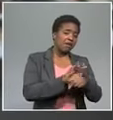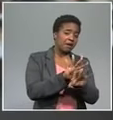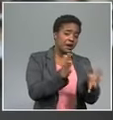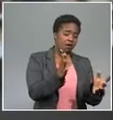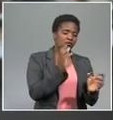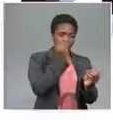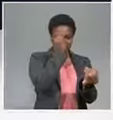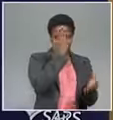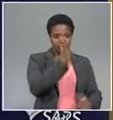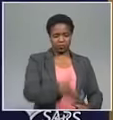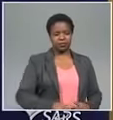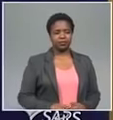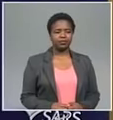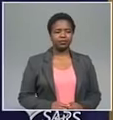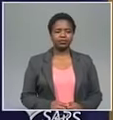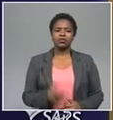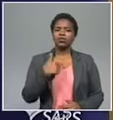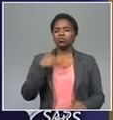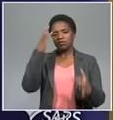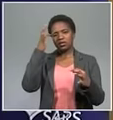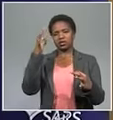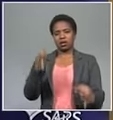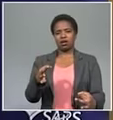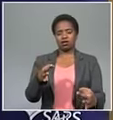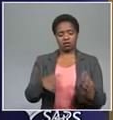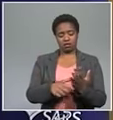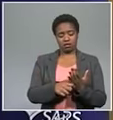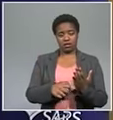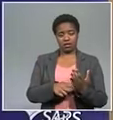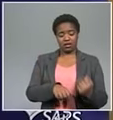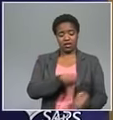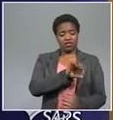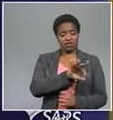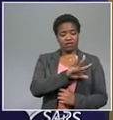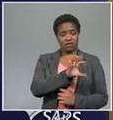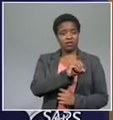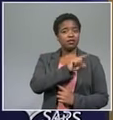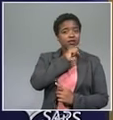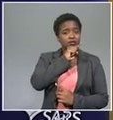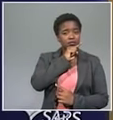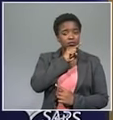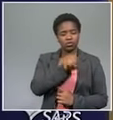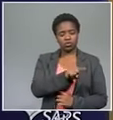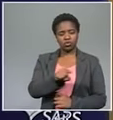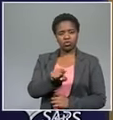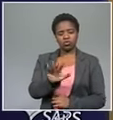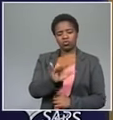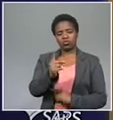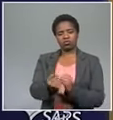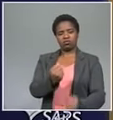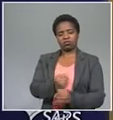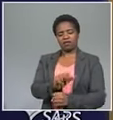affected. We've decided to increase the threshold from 350,000 Rand to an annual earnings